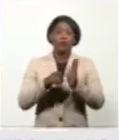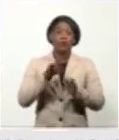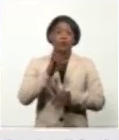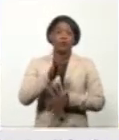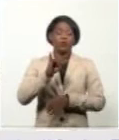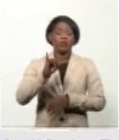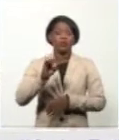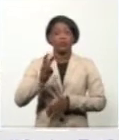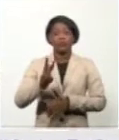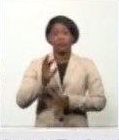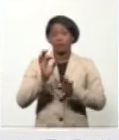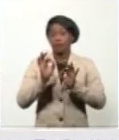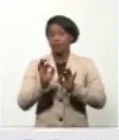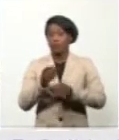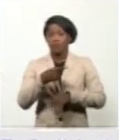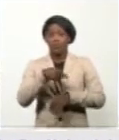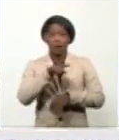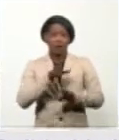Of the